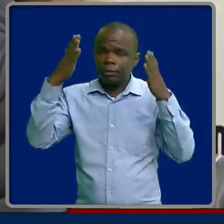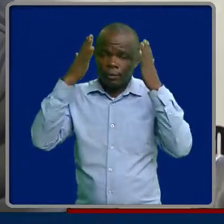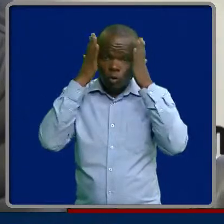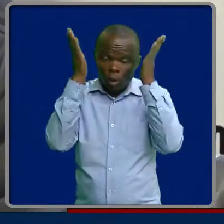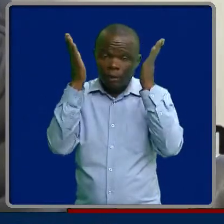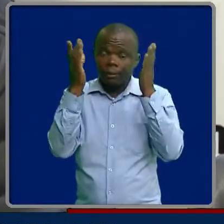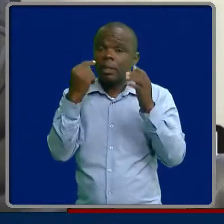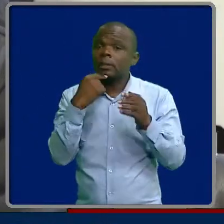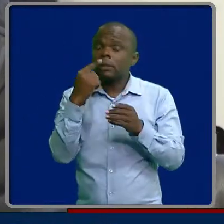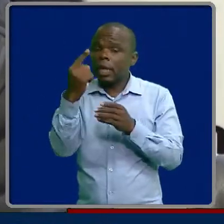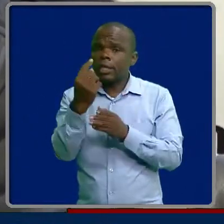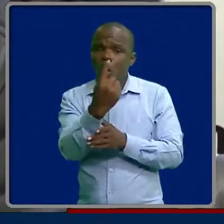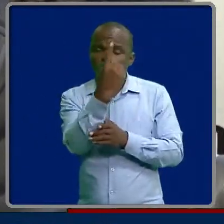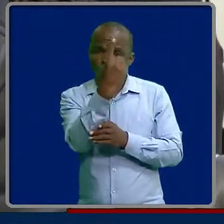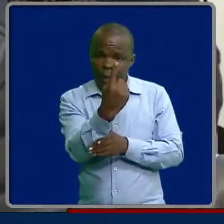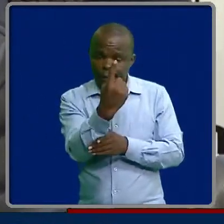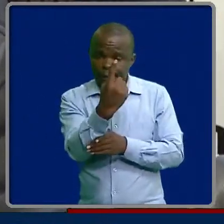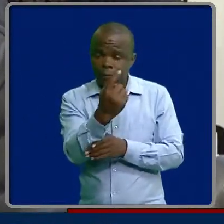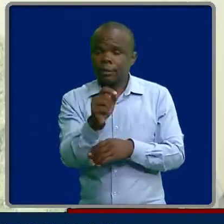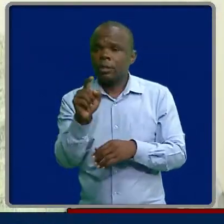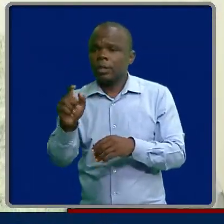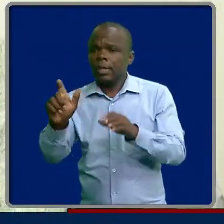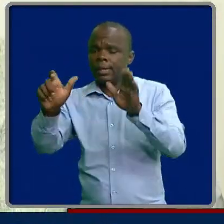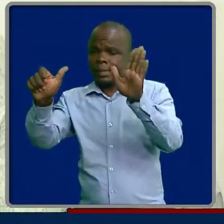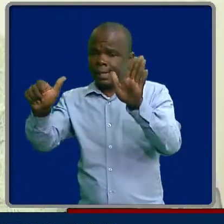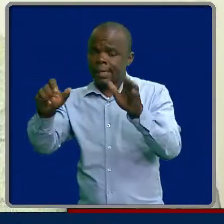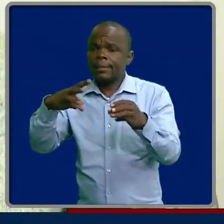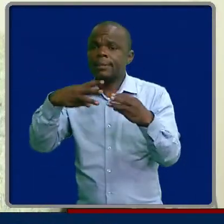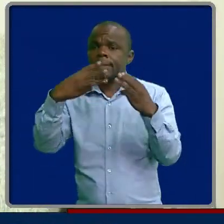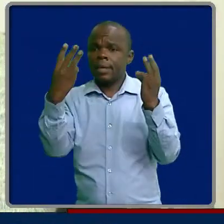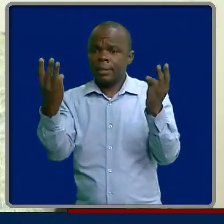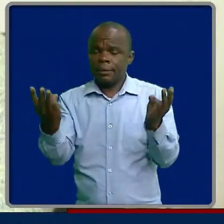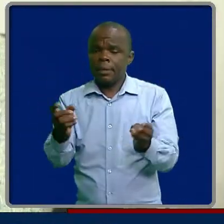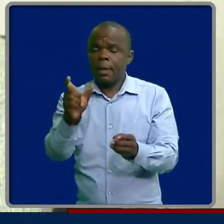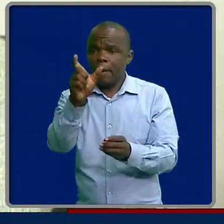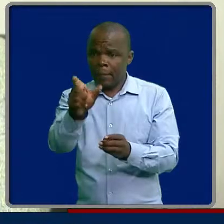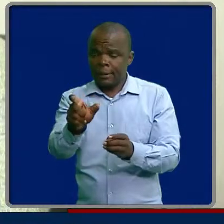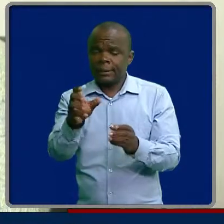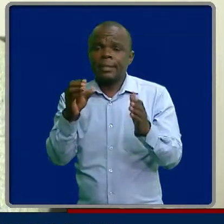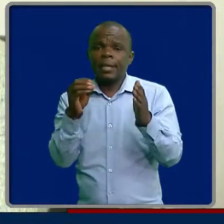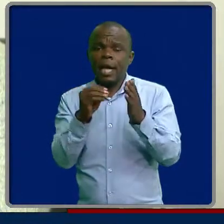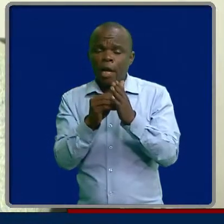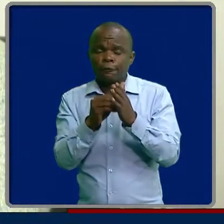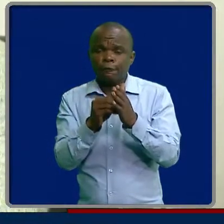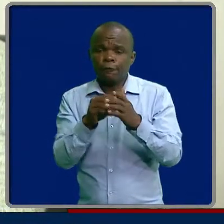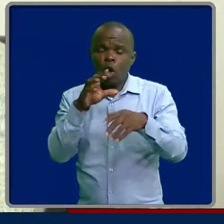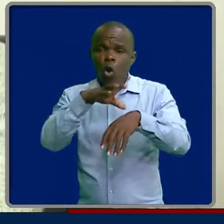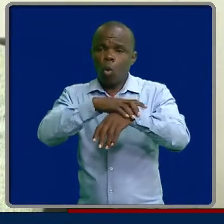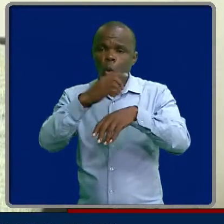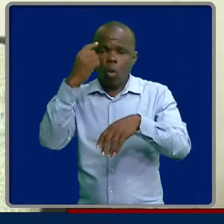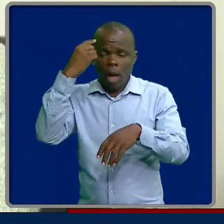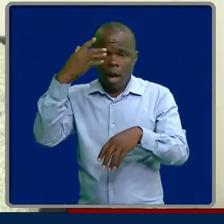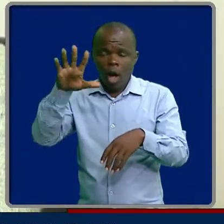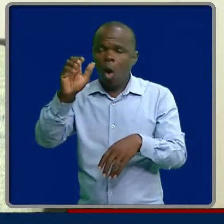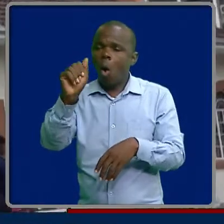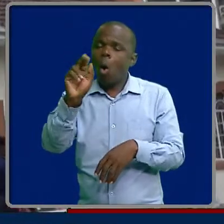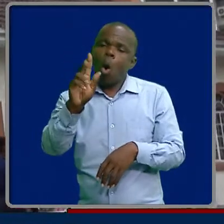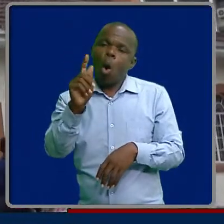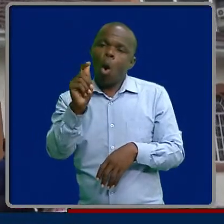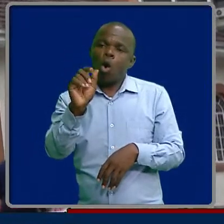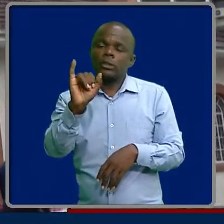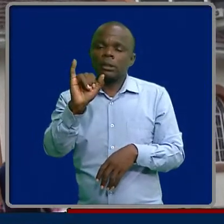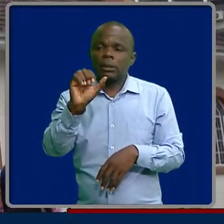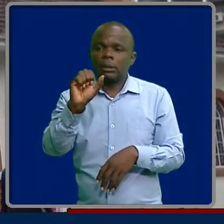region, 1 in every 6 people is found to have autism. The organization says there are plans to establish a dedicated autism